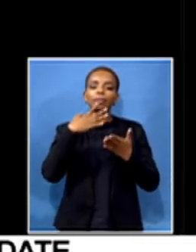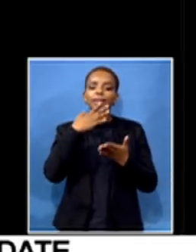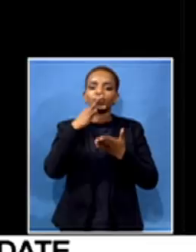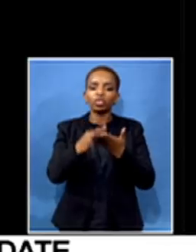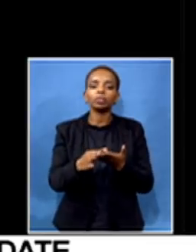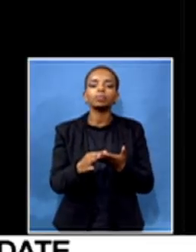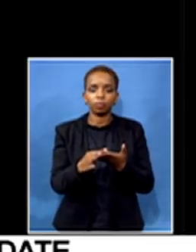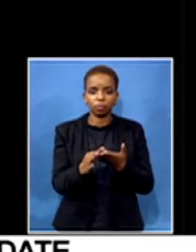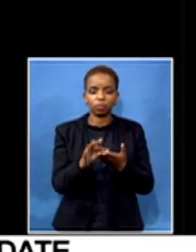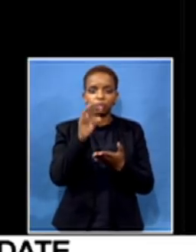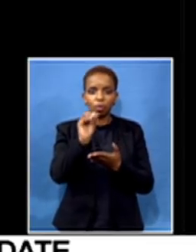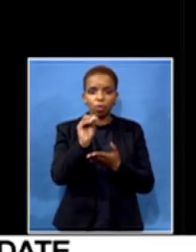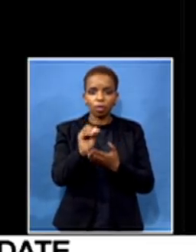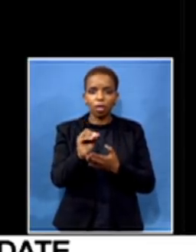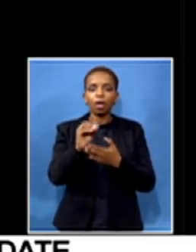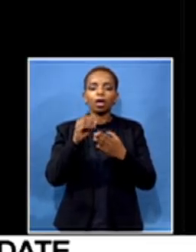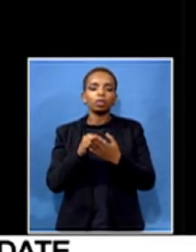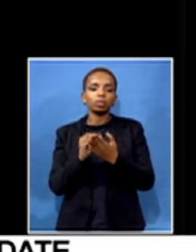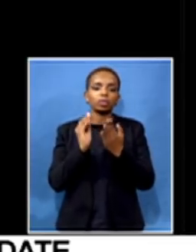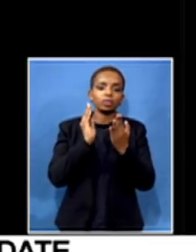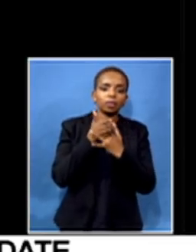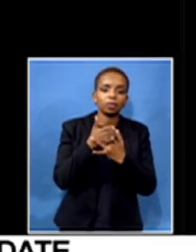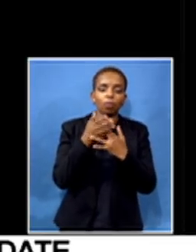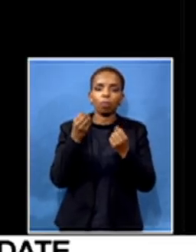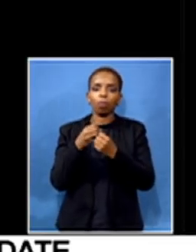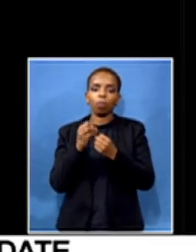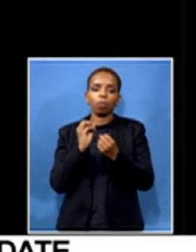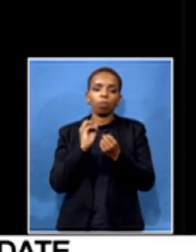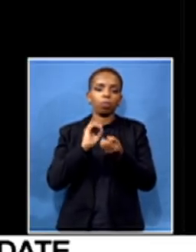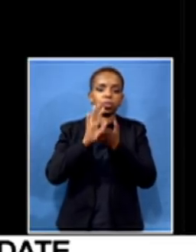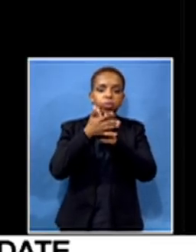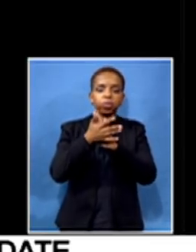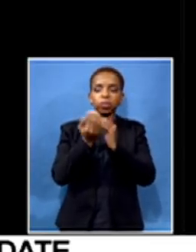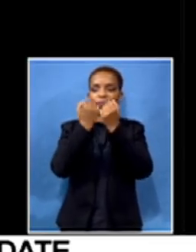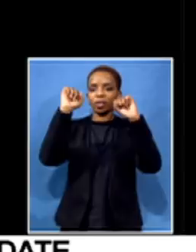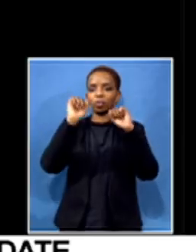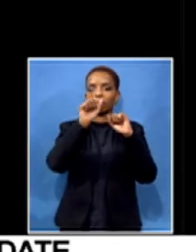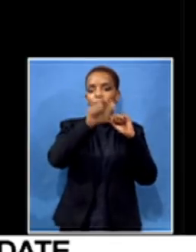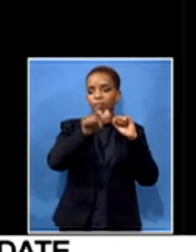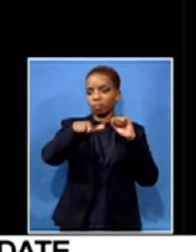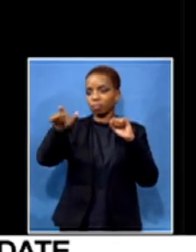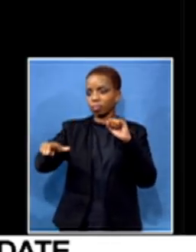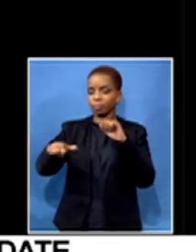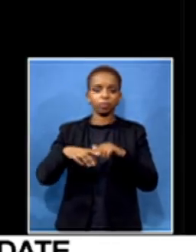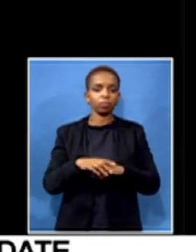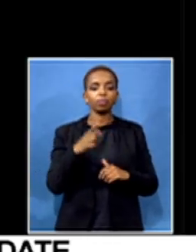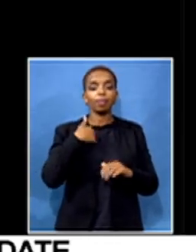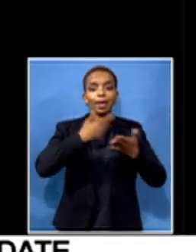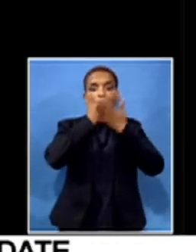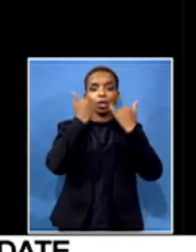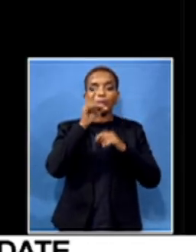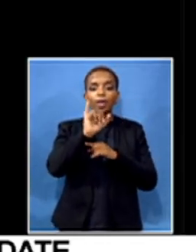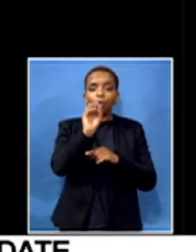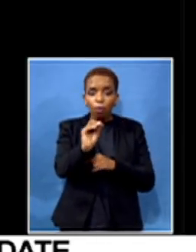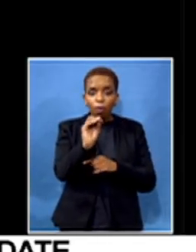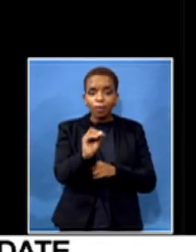interference with the academic freedom of anybody. I did note that there were other academics who had written